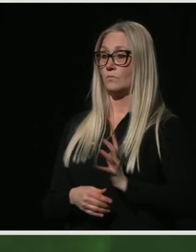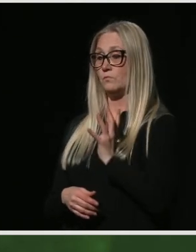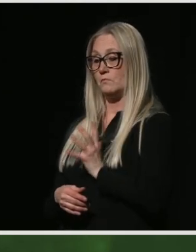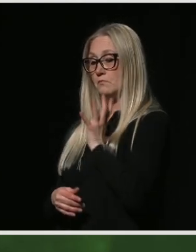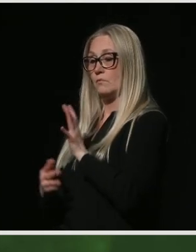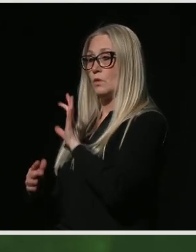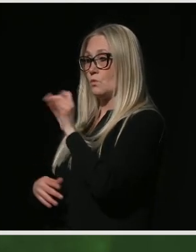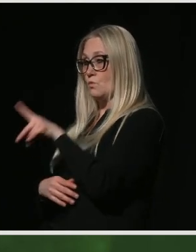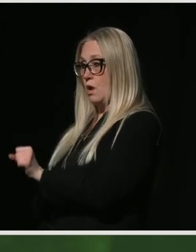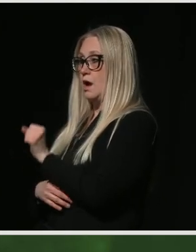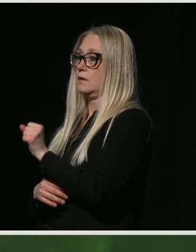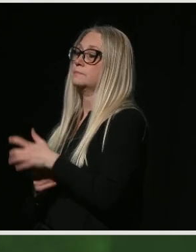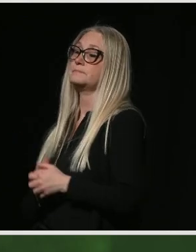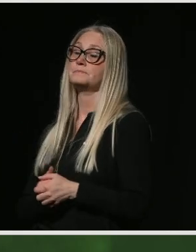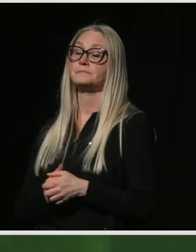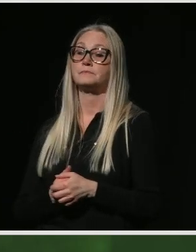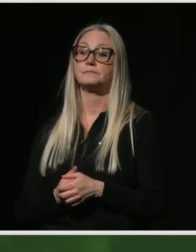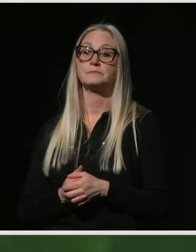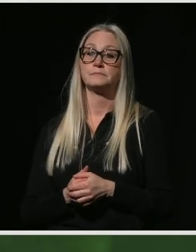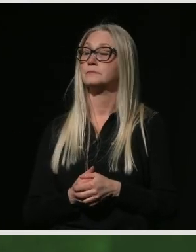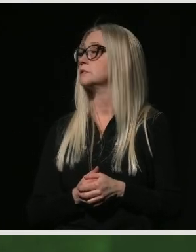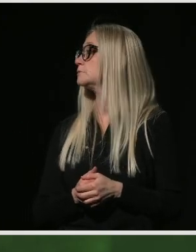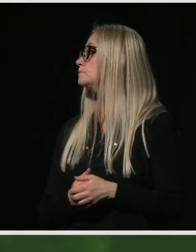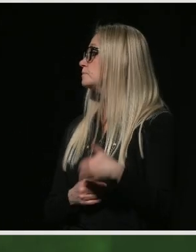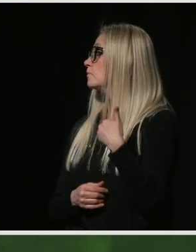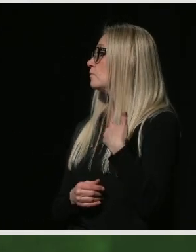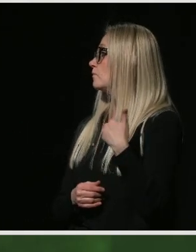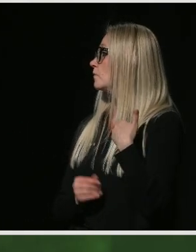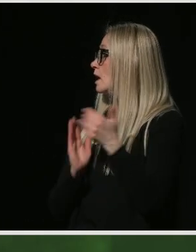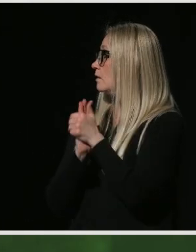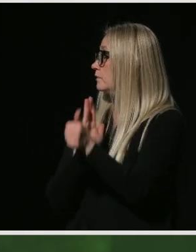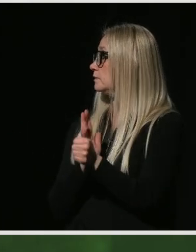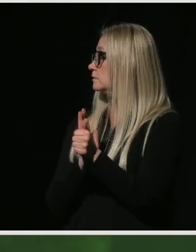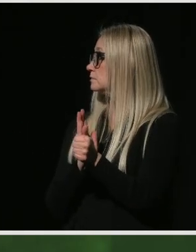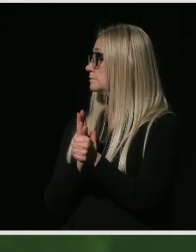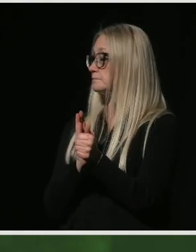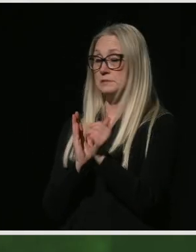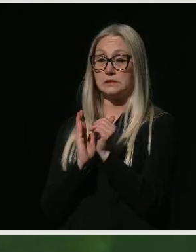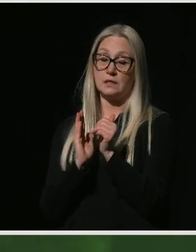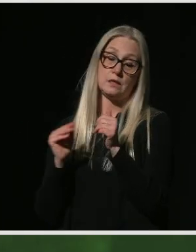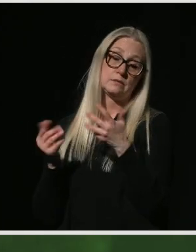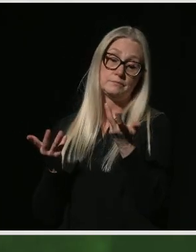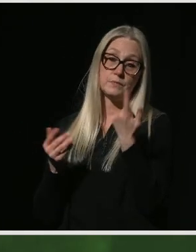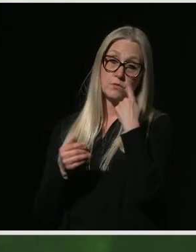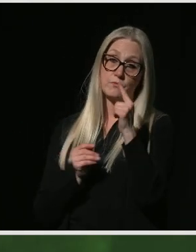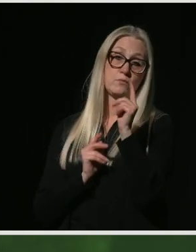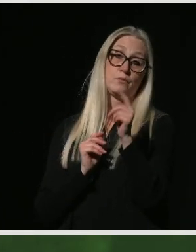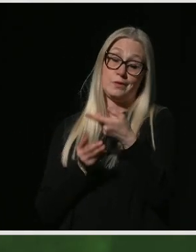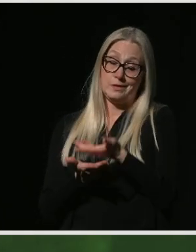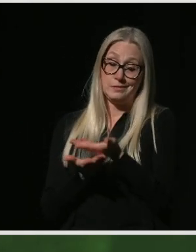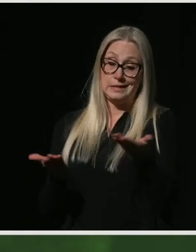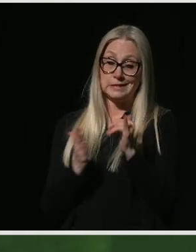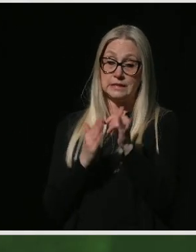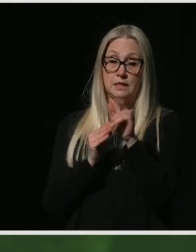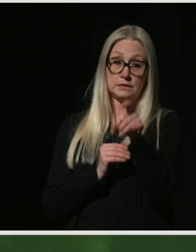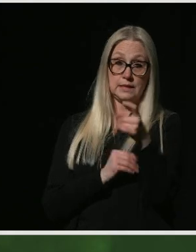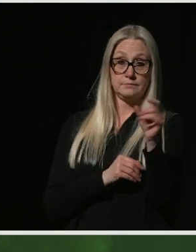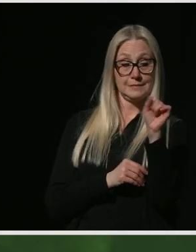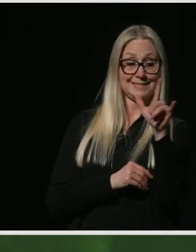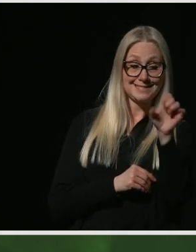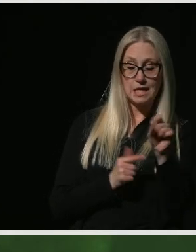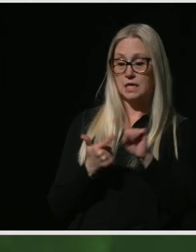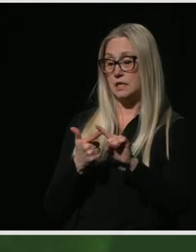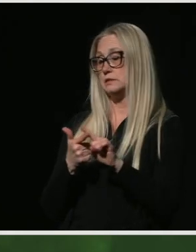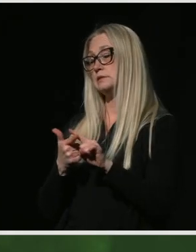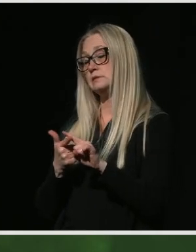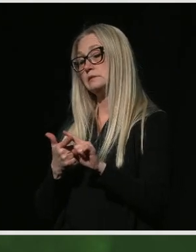crops. There's a talent corridor for key things we need, like sales, business development, and manufacturing. And